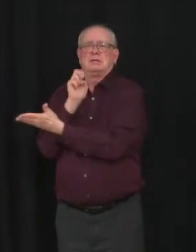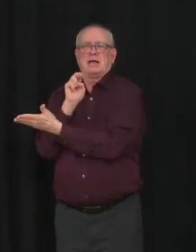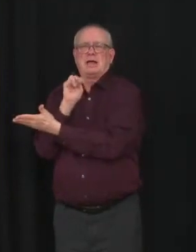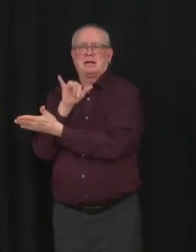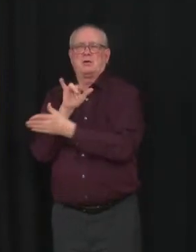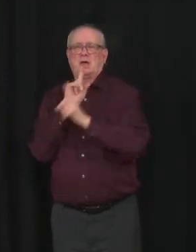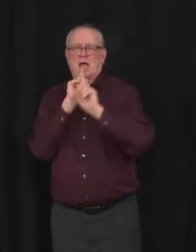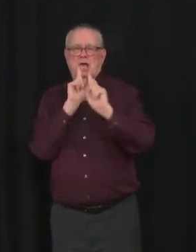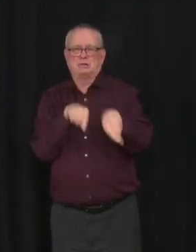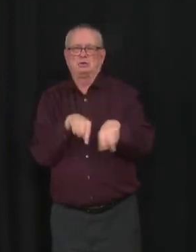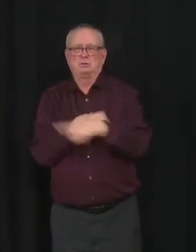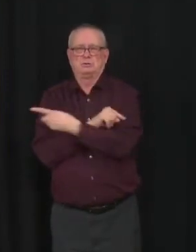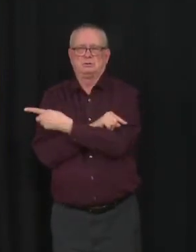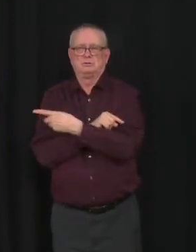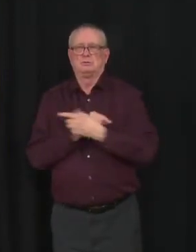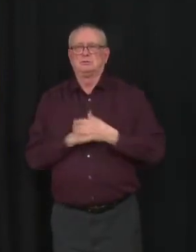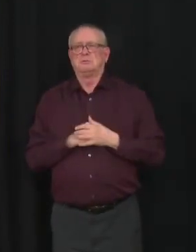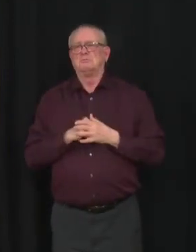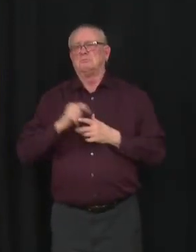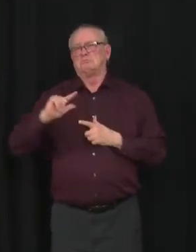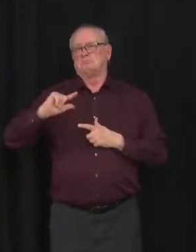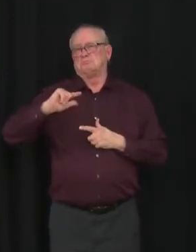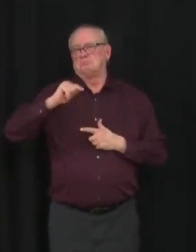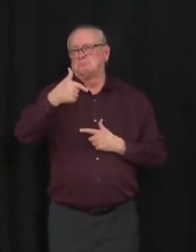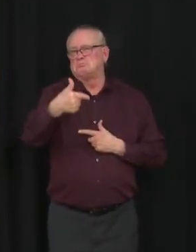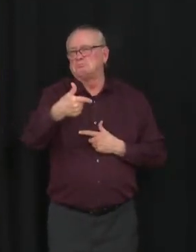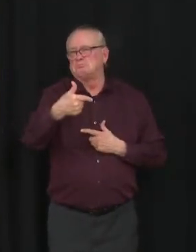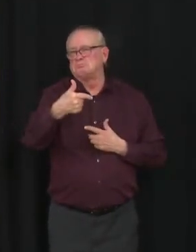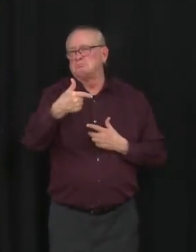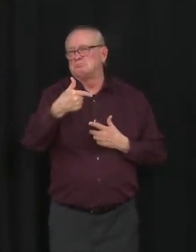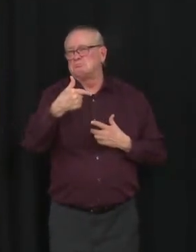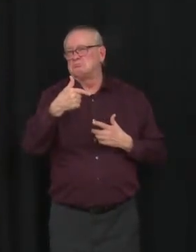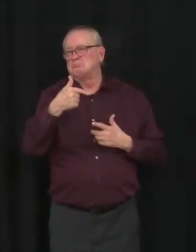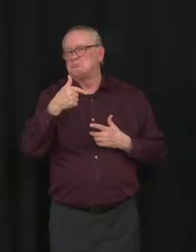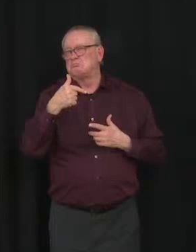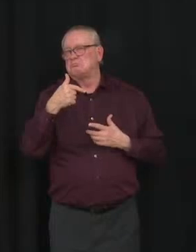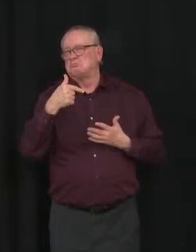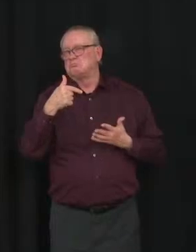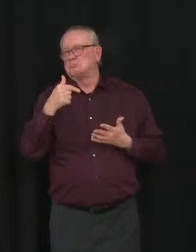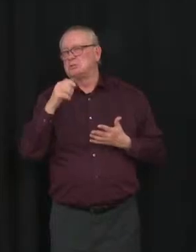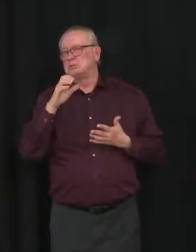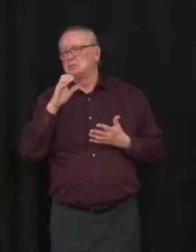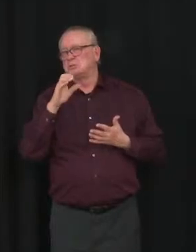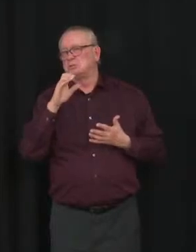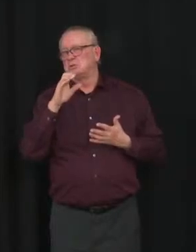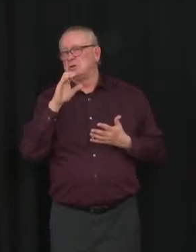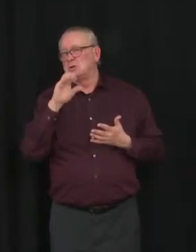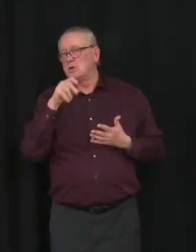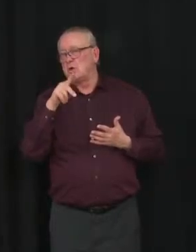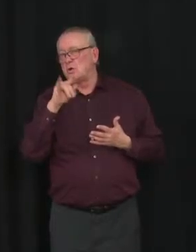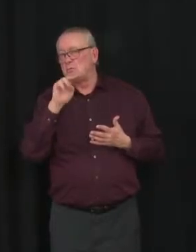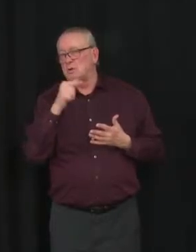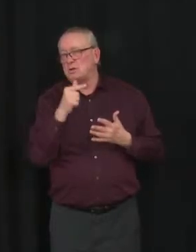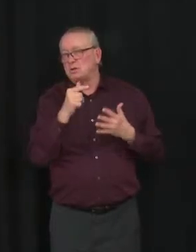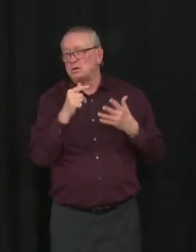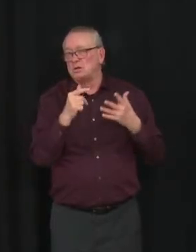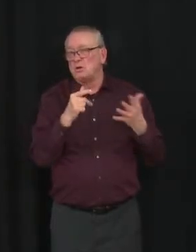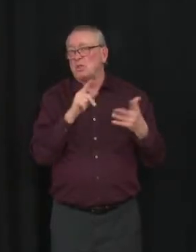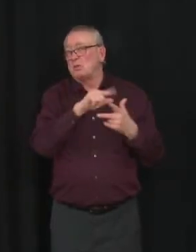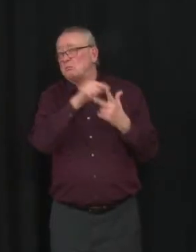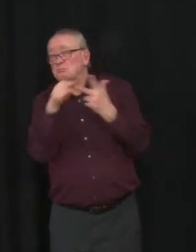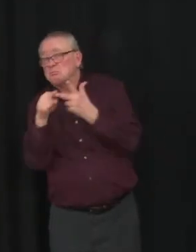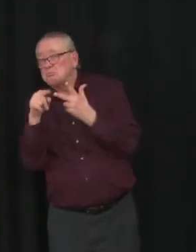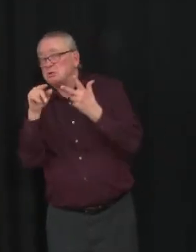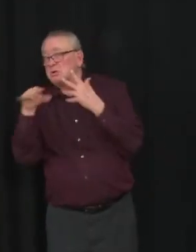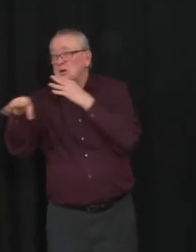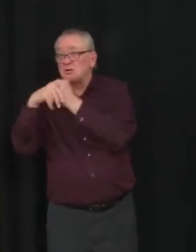if Jason or Dr. Hinshaw would like to add, they're more than welcome to. So, as you know, we